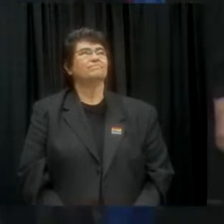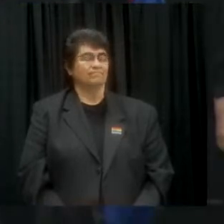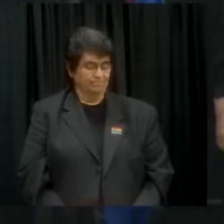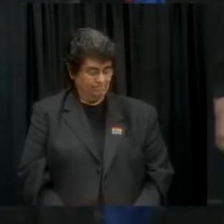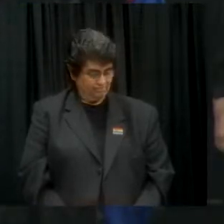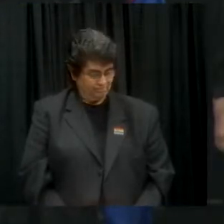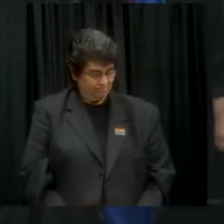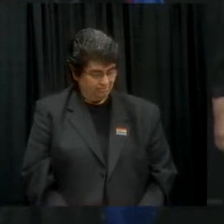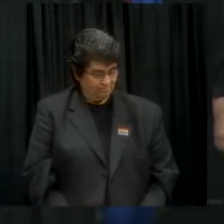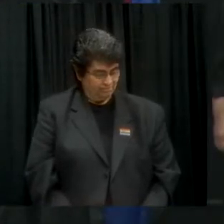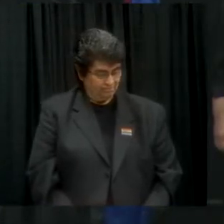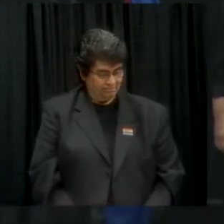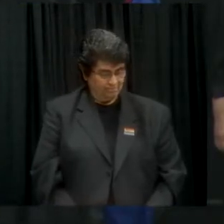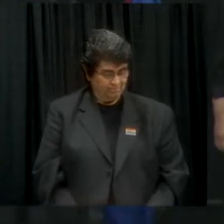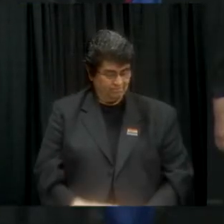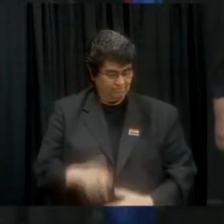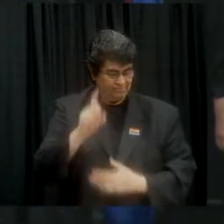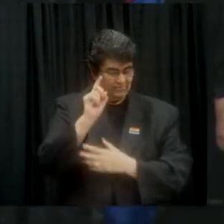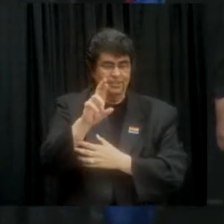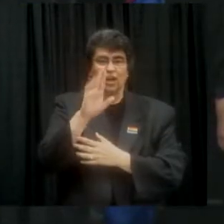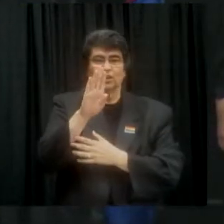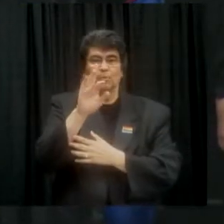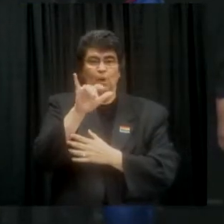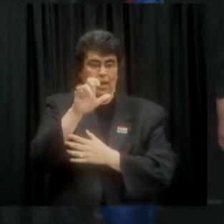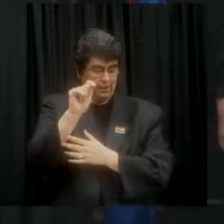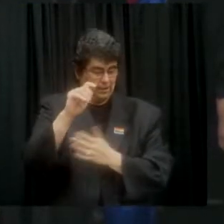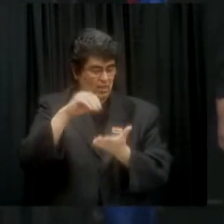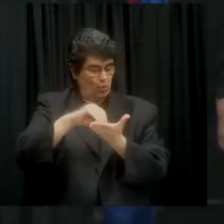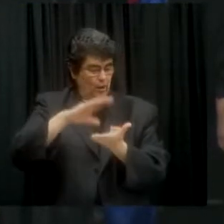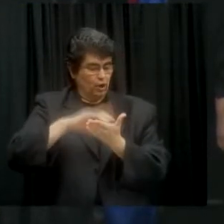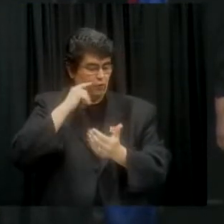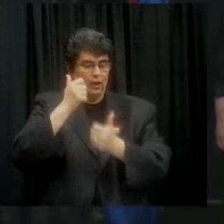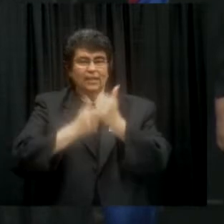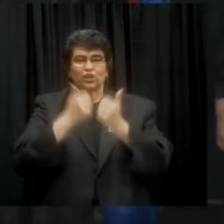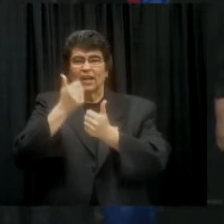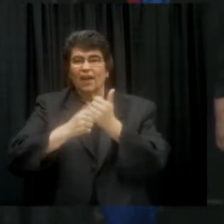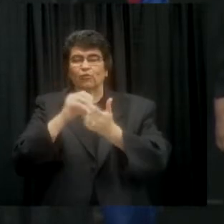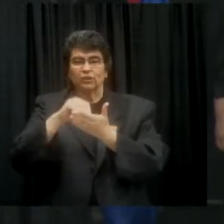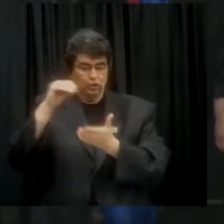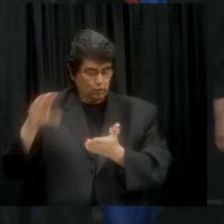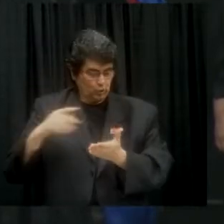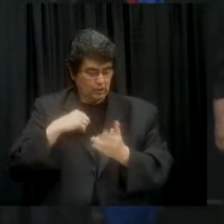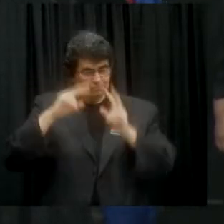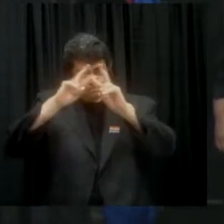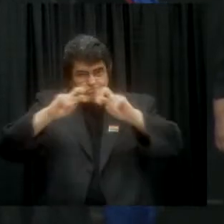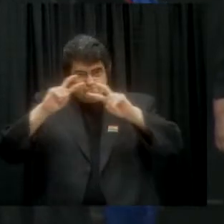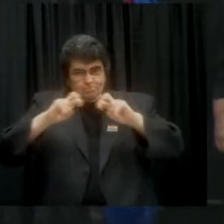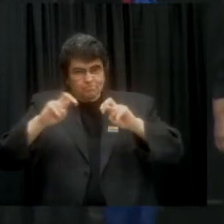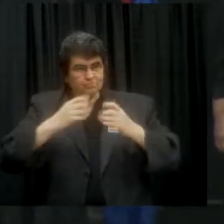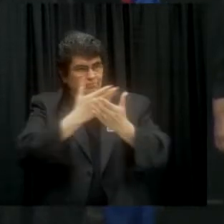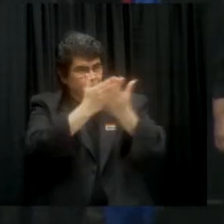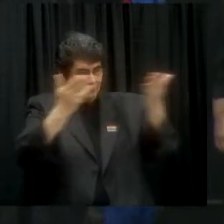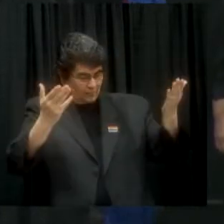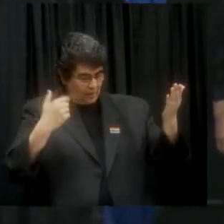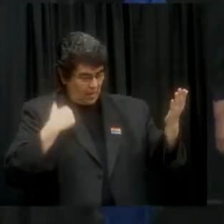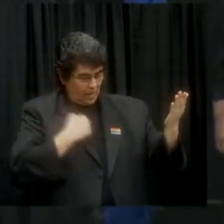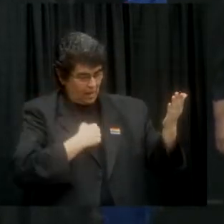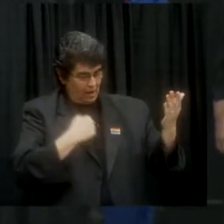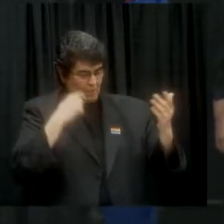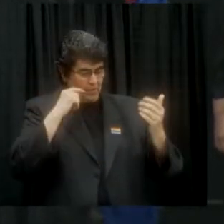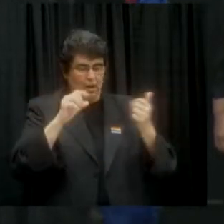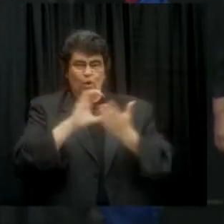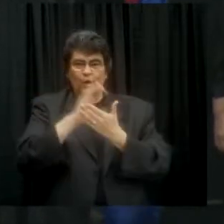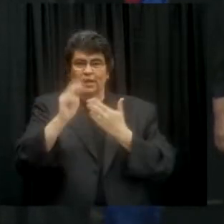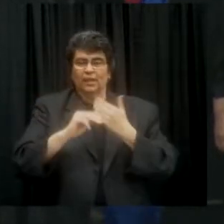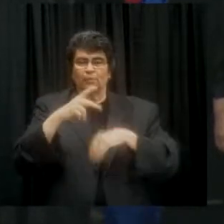So, Dr. Bryant, the record of each and every student standing before you has been carefully examined. As the curriculum principal of East Anchorage